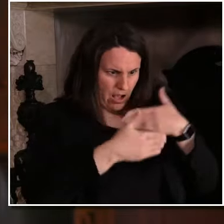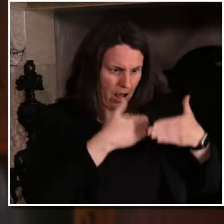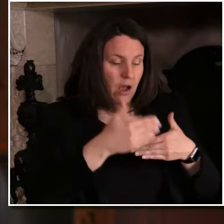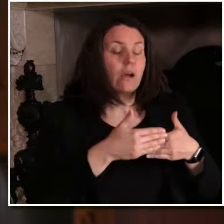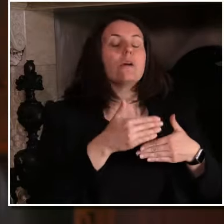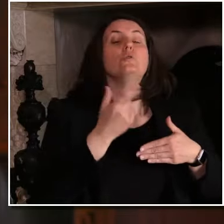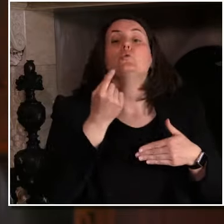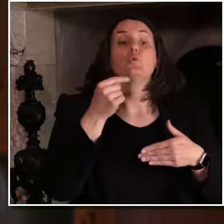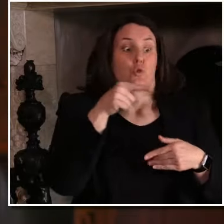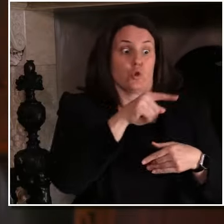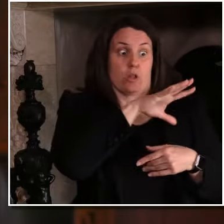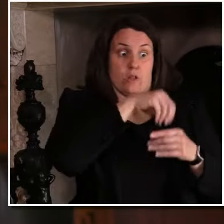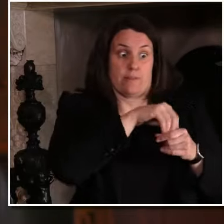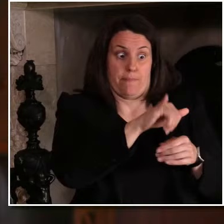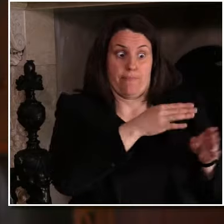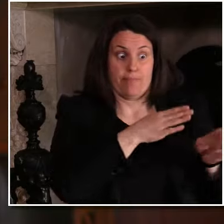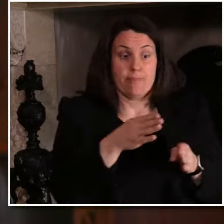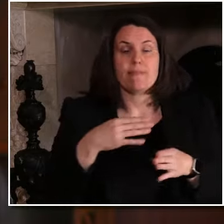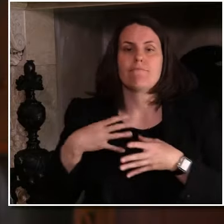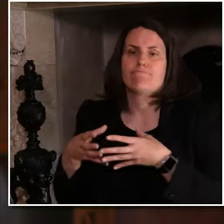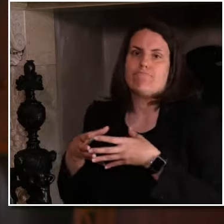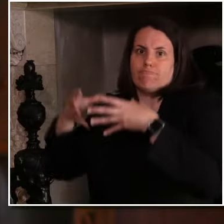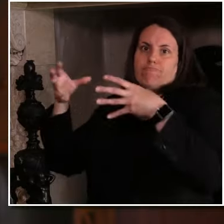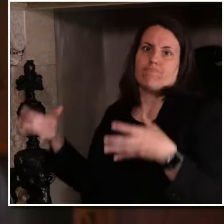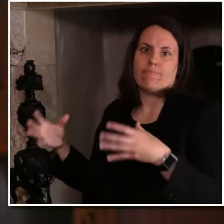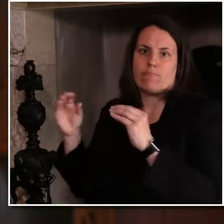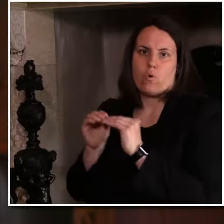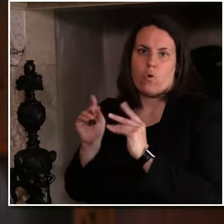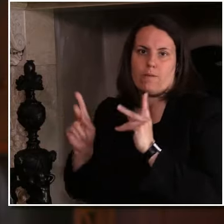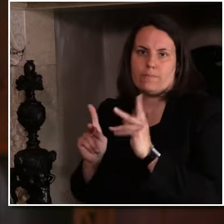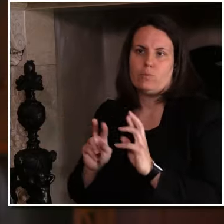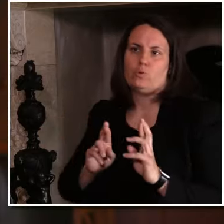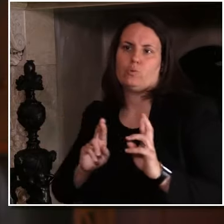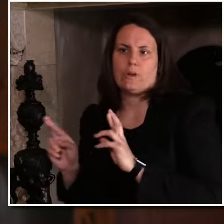way, to your point, to make sure that the folks who are doing this work